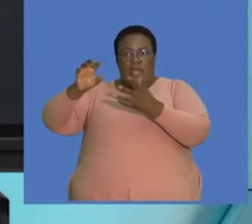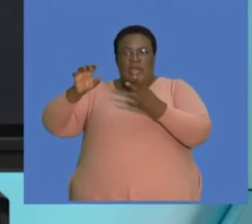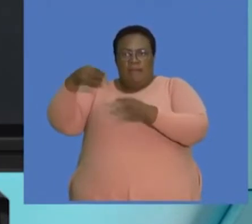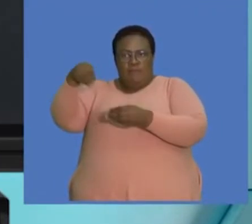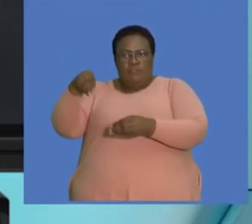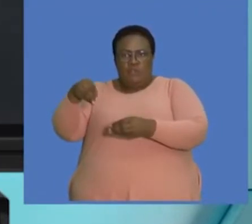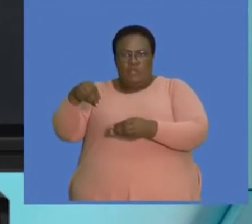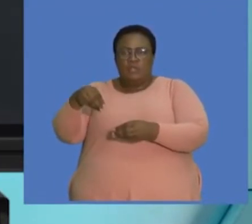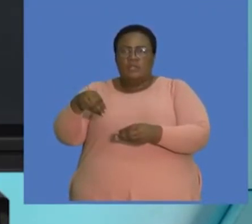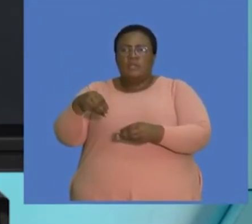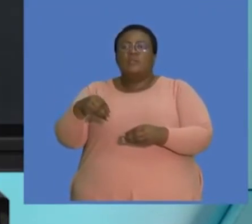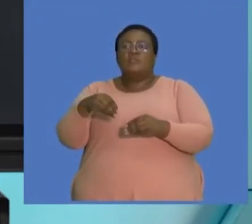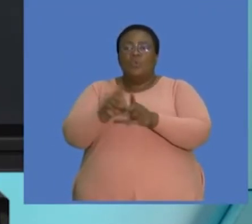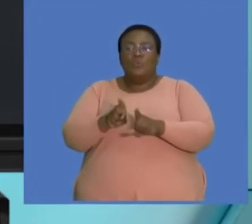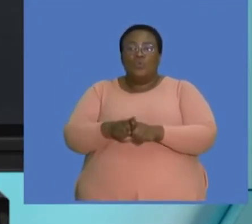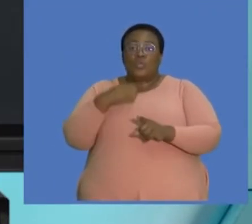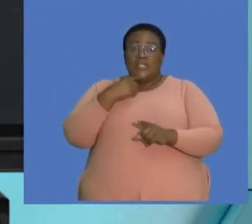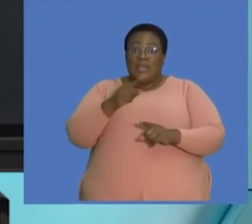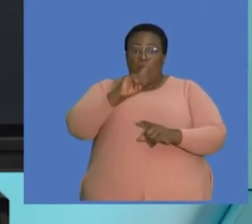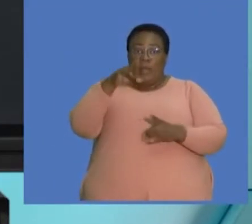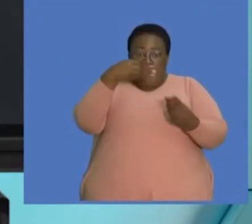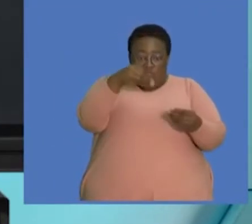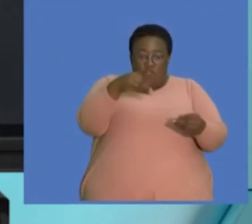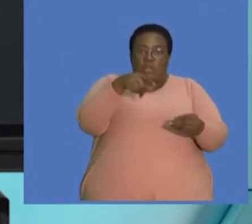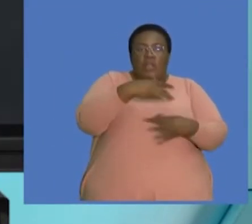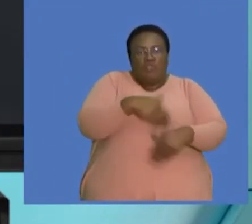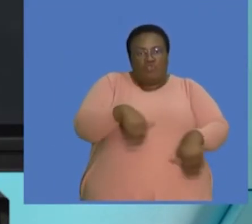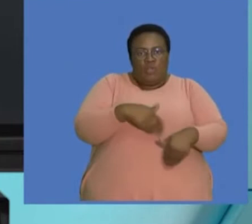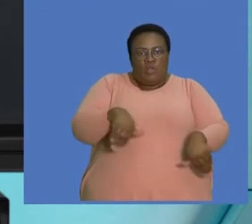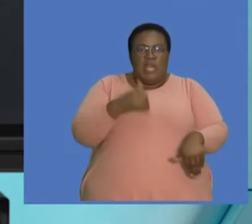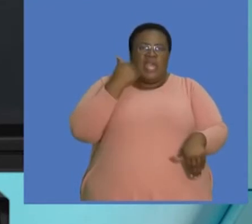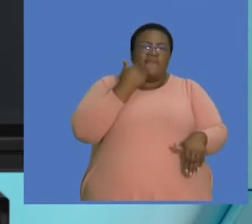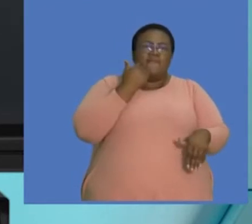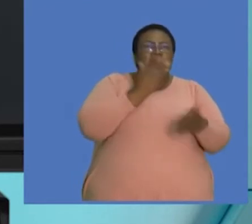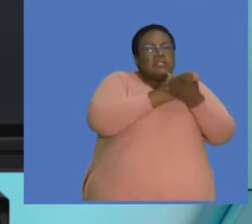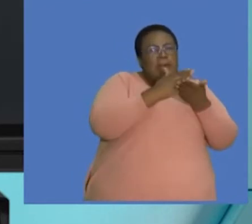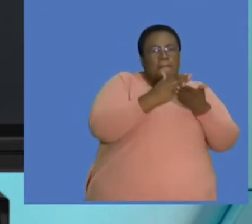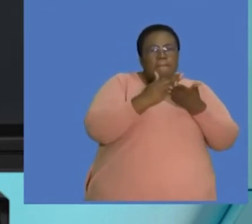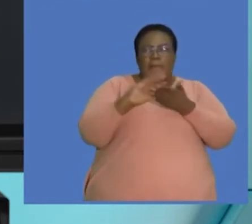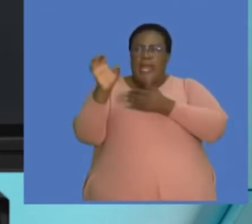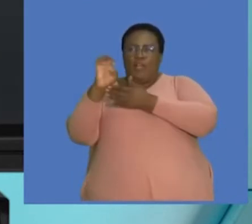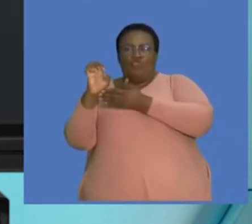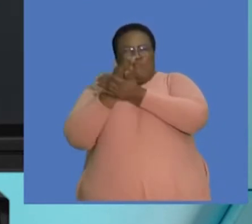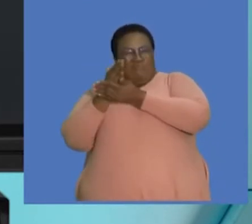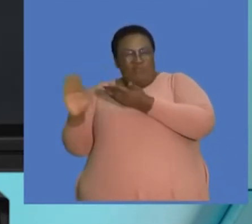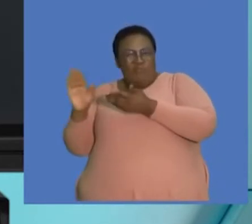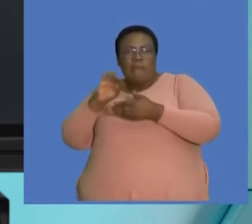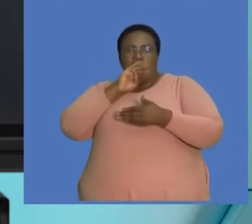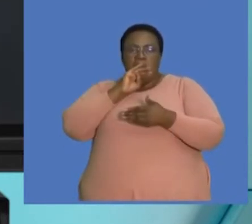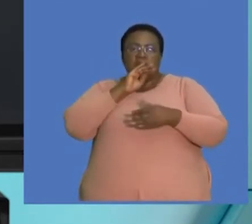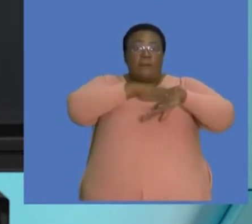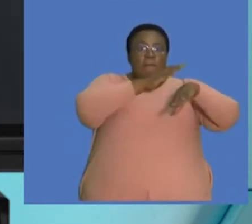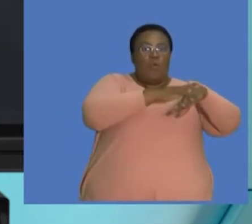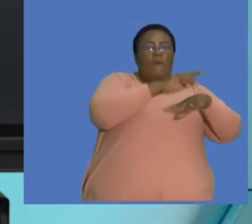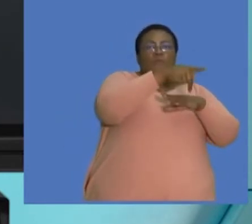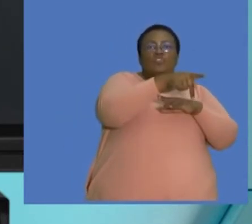Now, it also suggests that the material is actually neutral. So what if we remove some electrons? It means there will